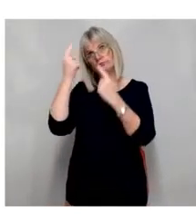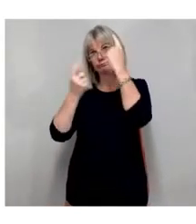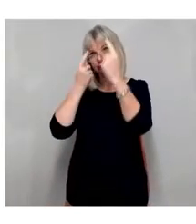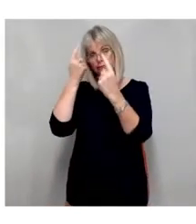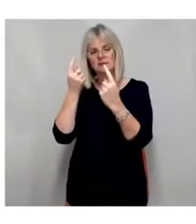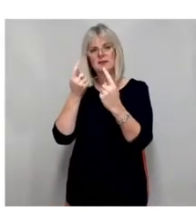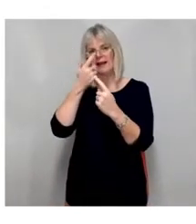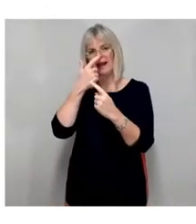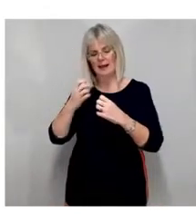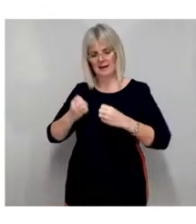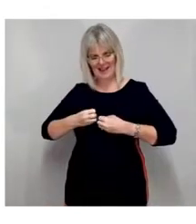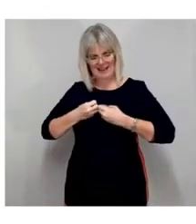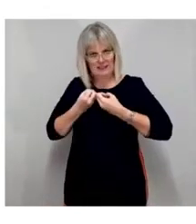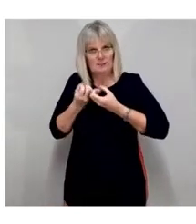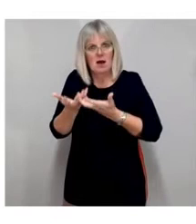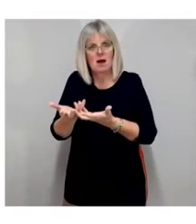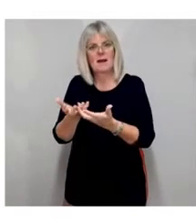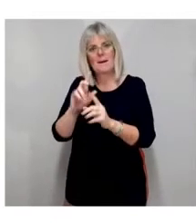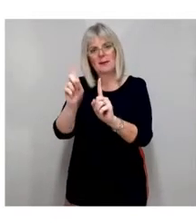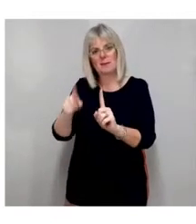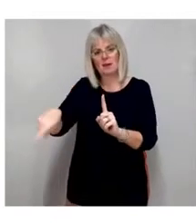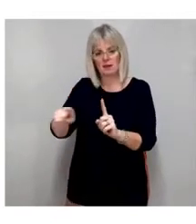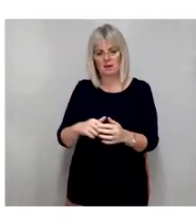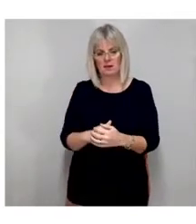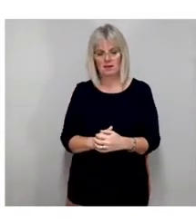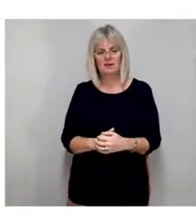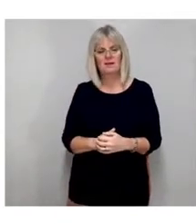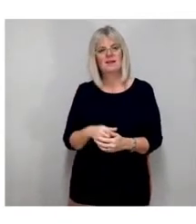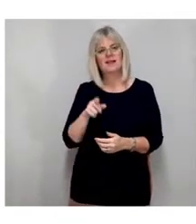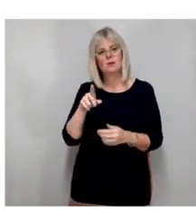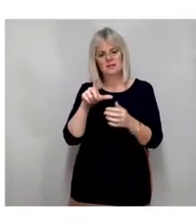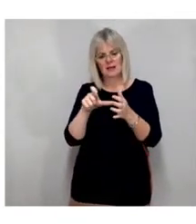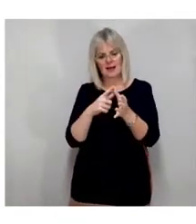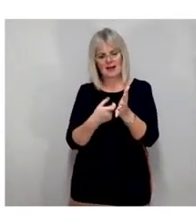And actually it was Caroline Casey, who I think has been